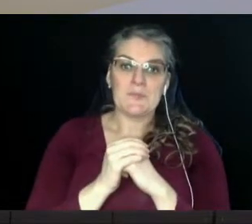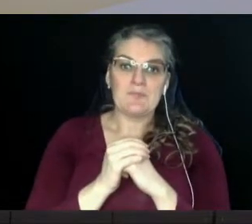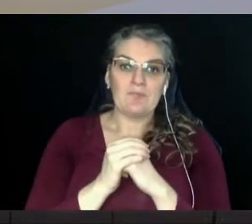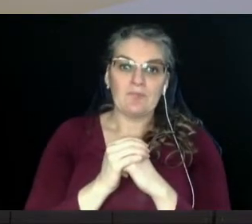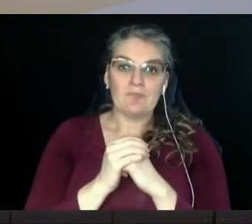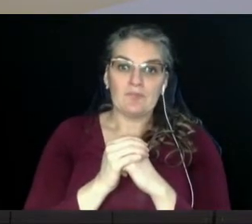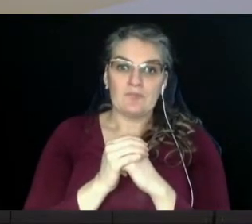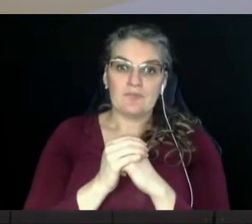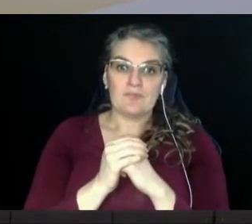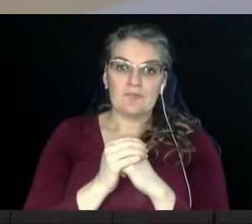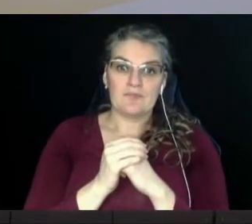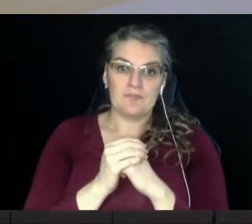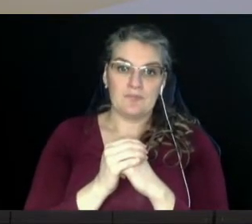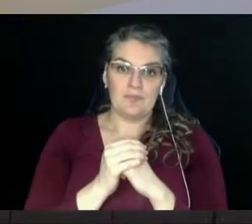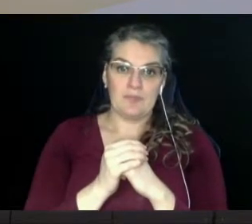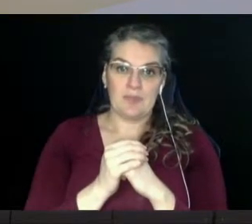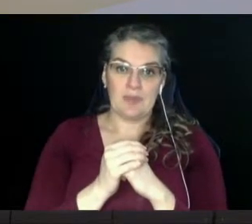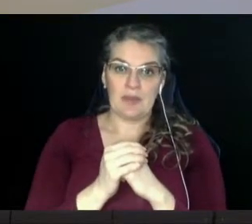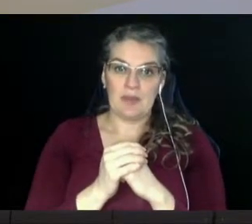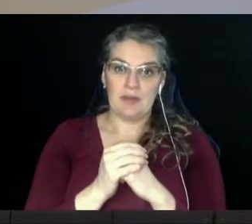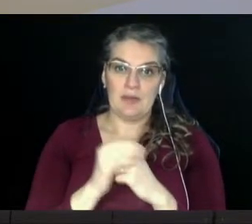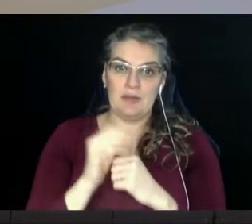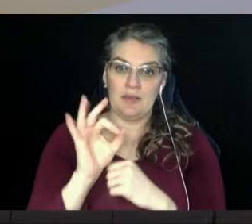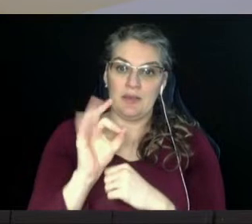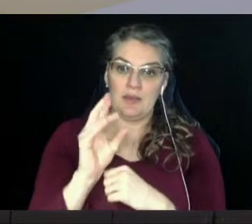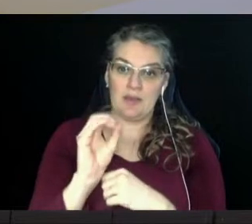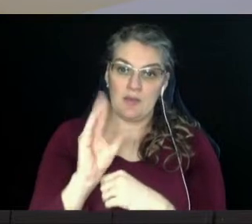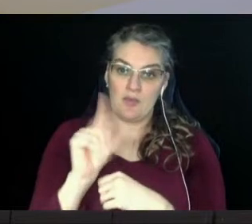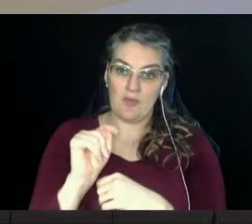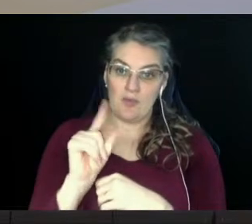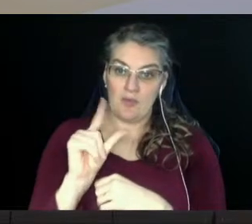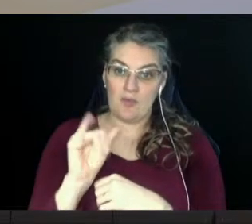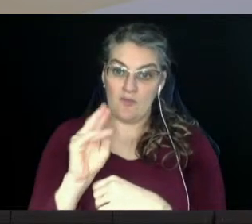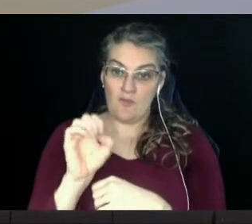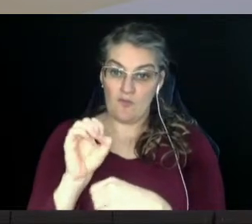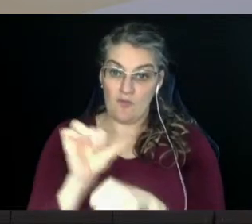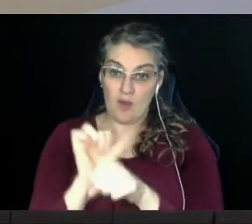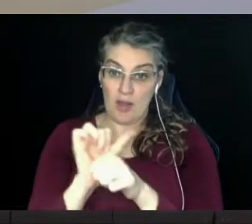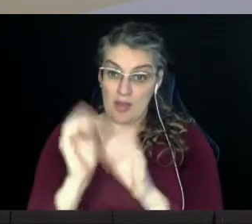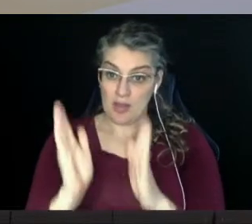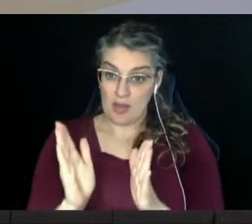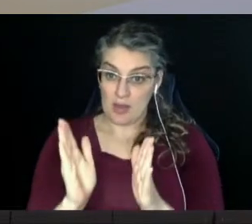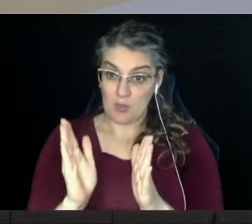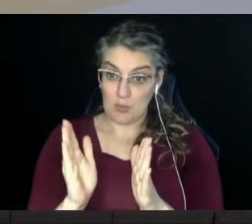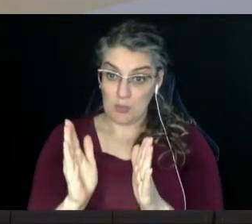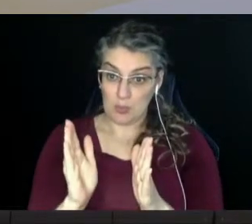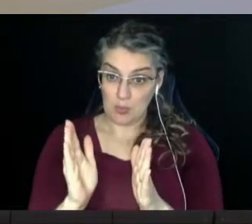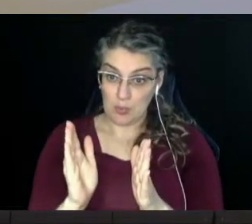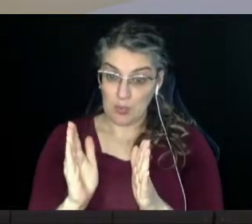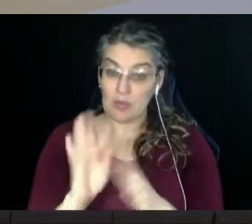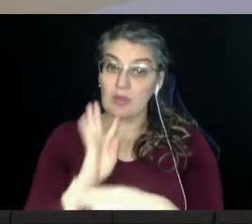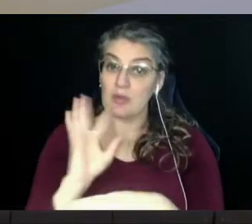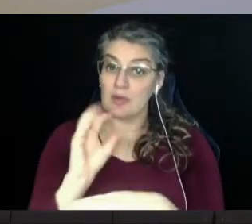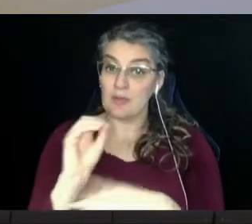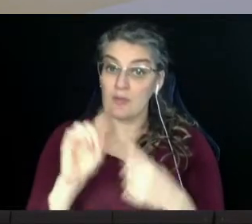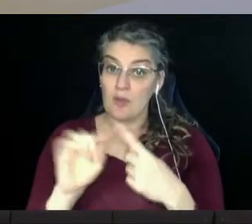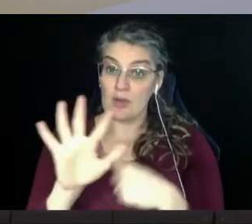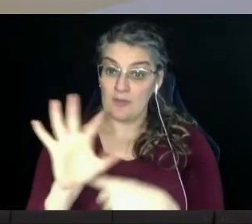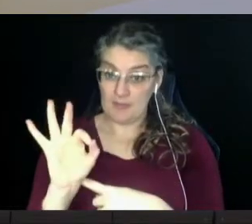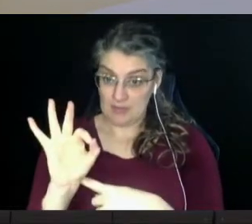Frontline workers will also be able to start booking their appointments next week for those initially who are age 40 to